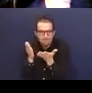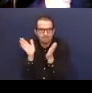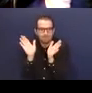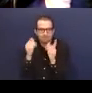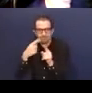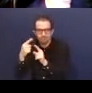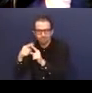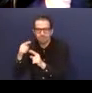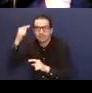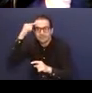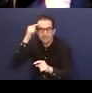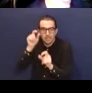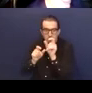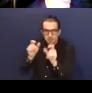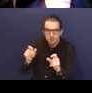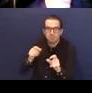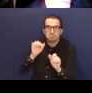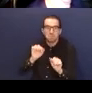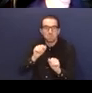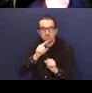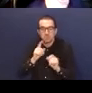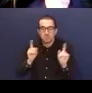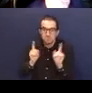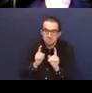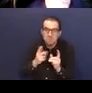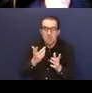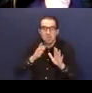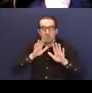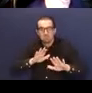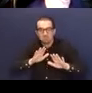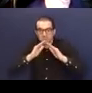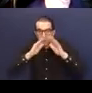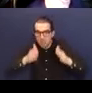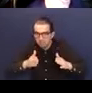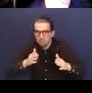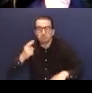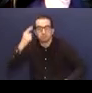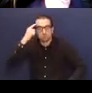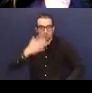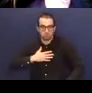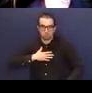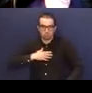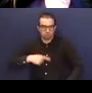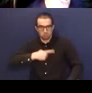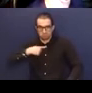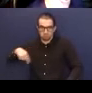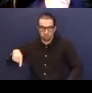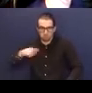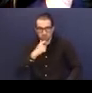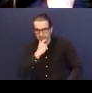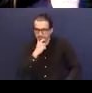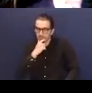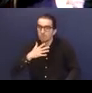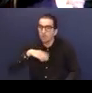should also consider people who are situationally or temporarily impaired from time to time, which means all of us.